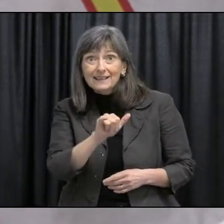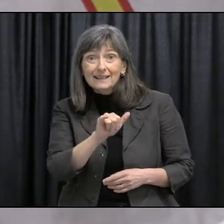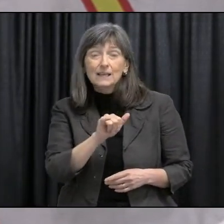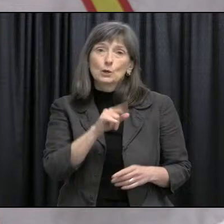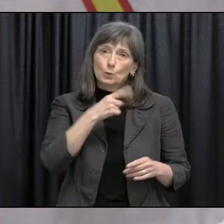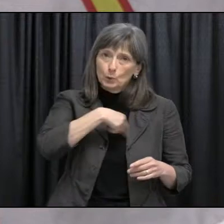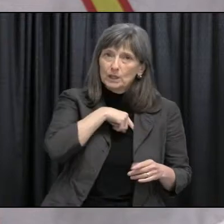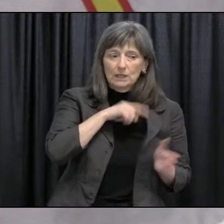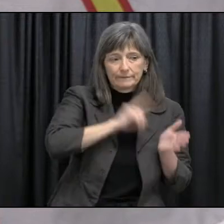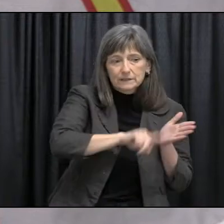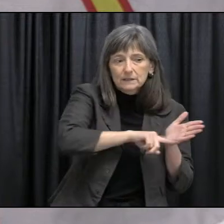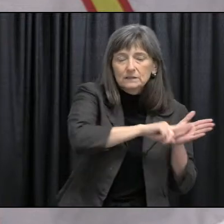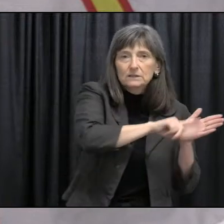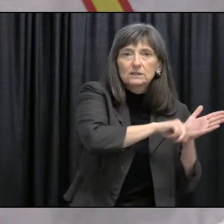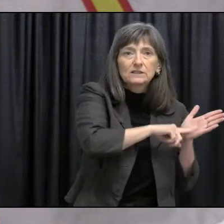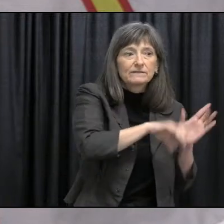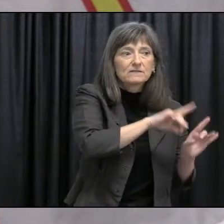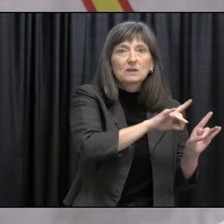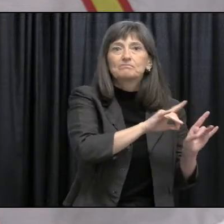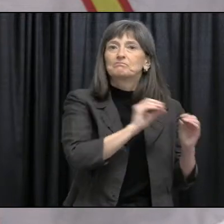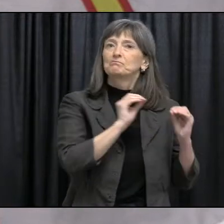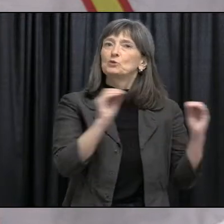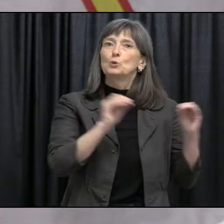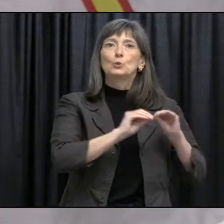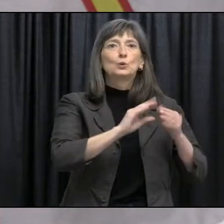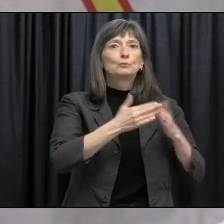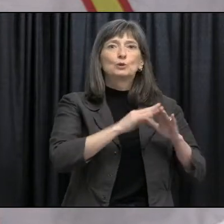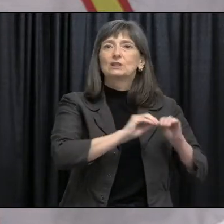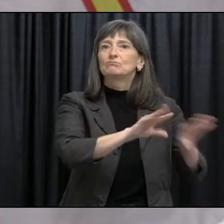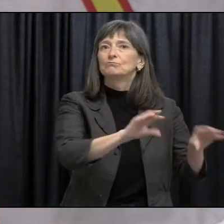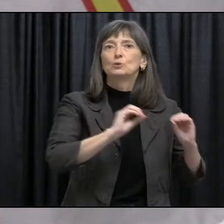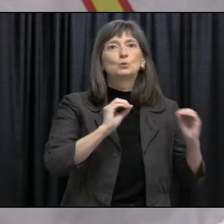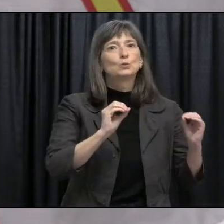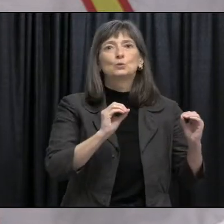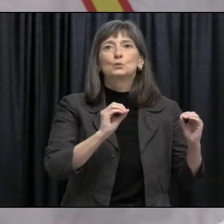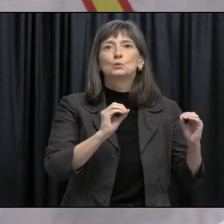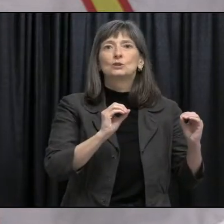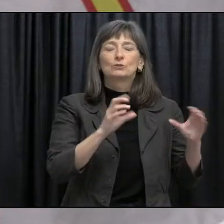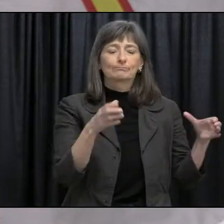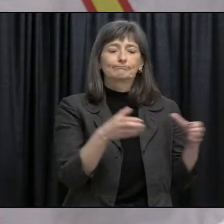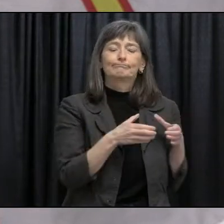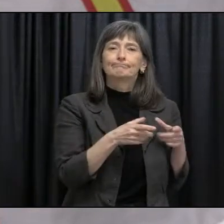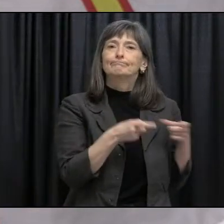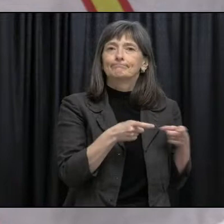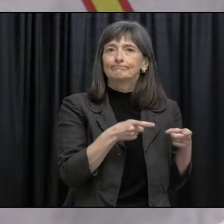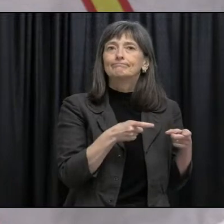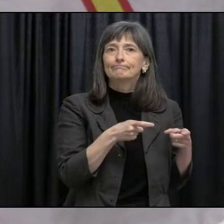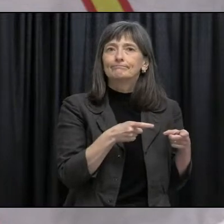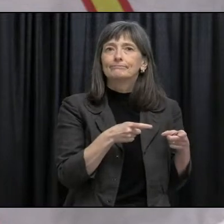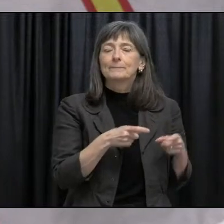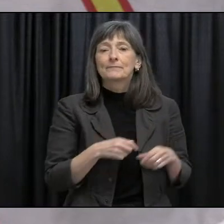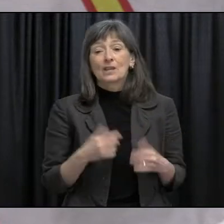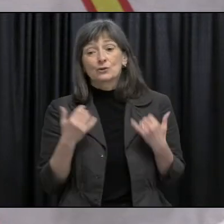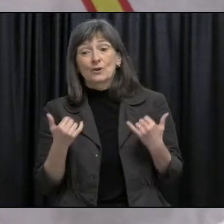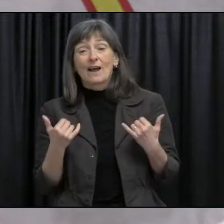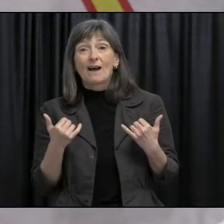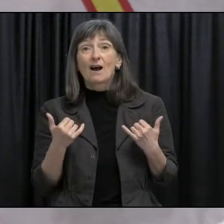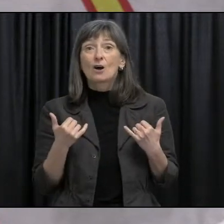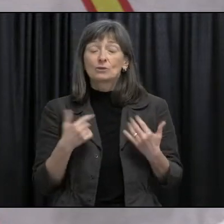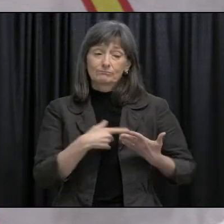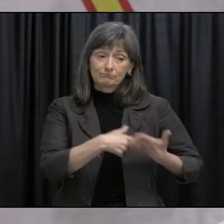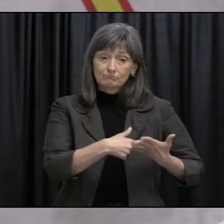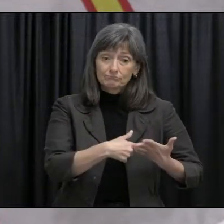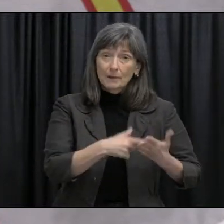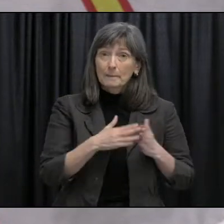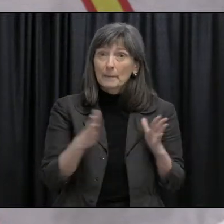of widespread community transmission in this area. After consultation with local public health, I am lifting the special measures